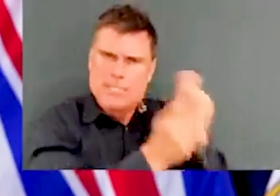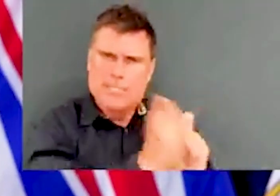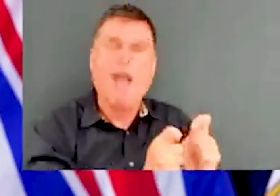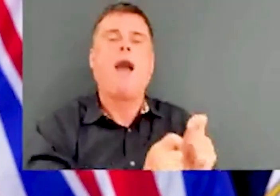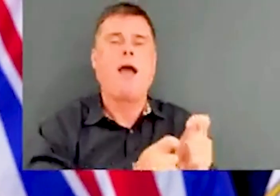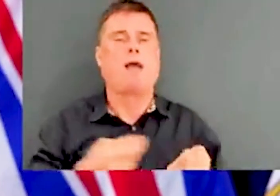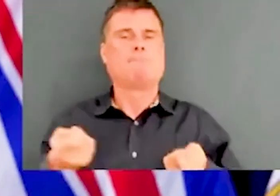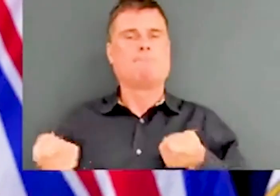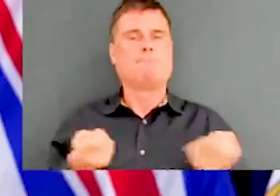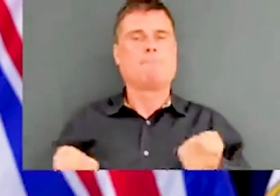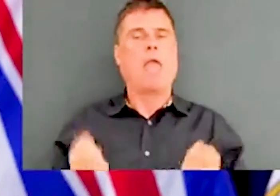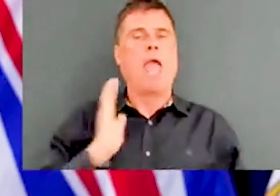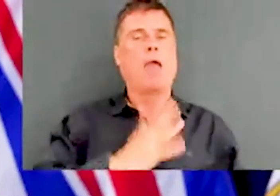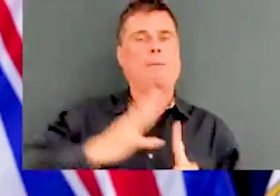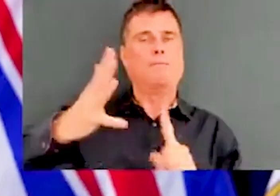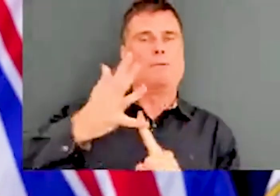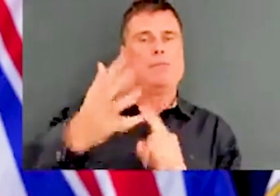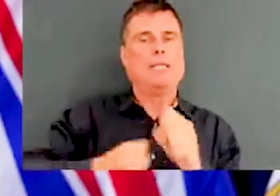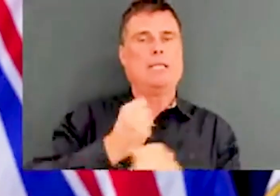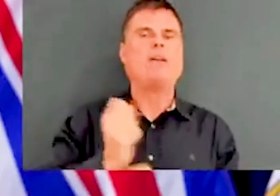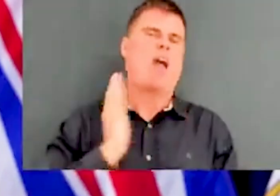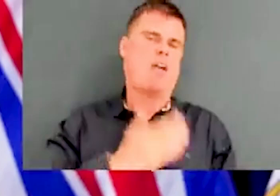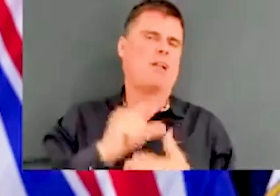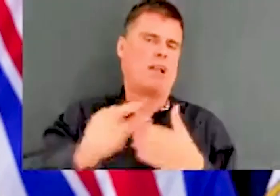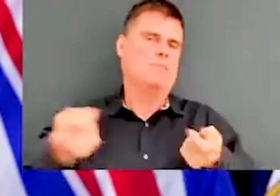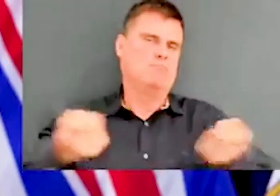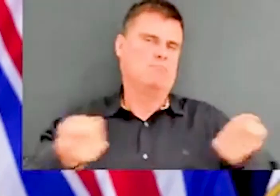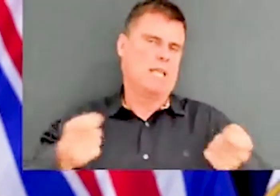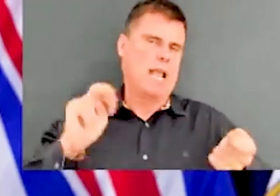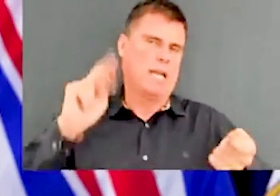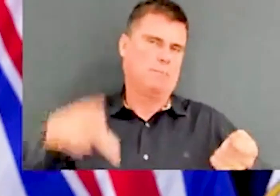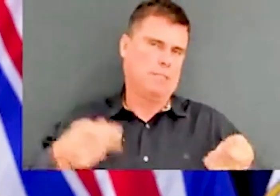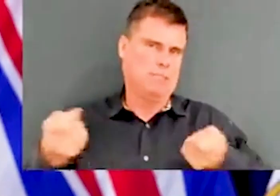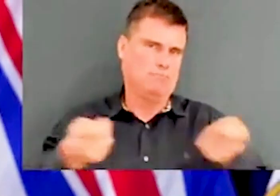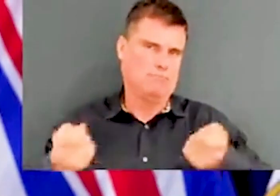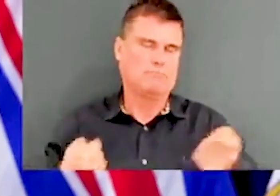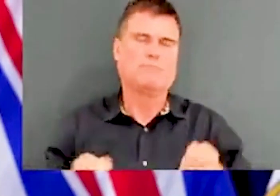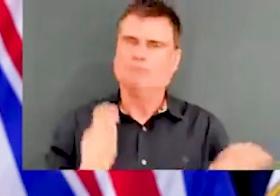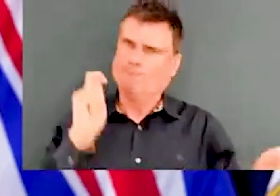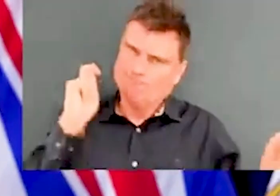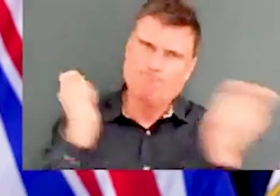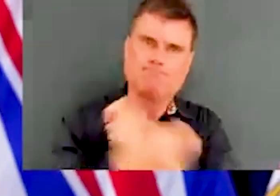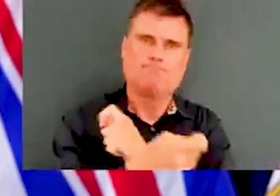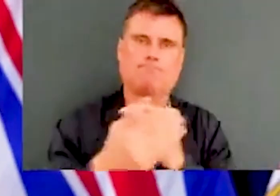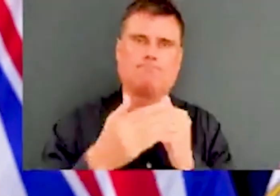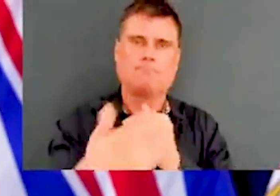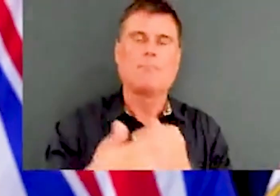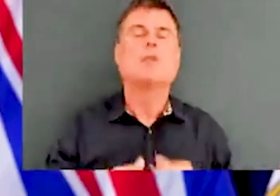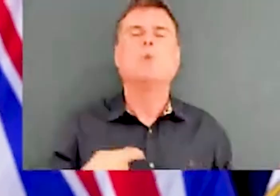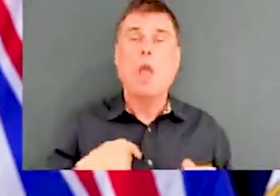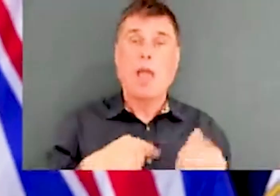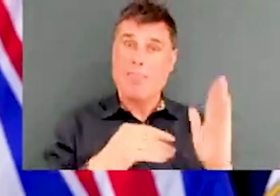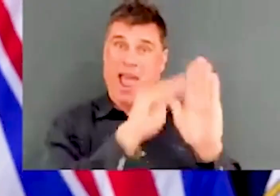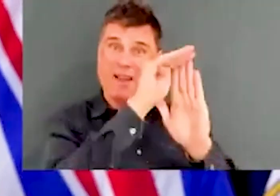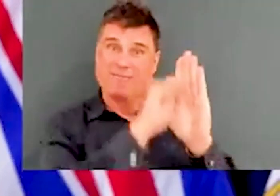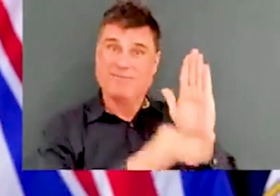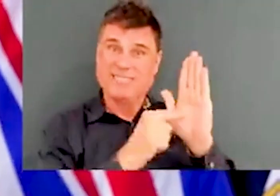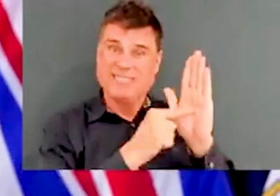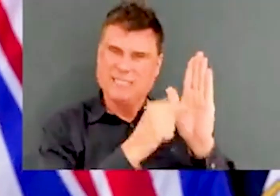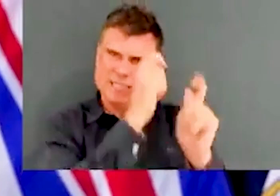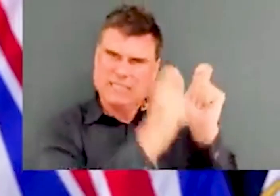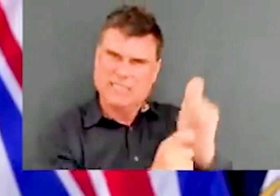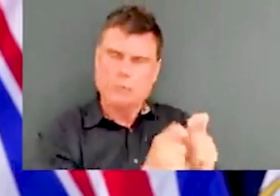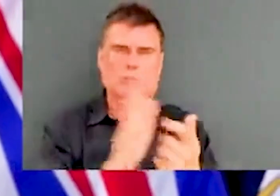make changes to improve the lives of British Columbia, we will also continue to talk and listen to people affected by these choices, First Nations,